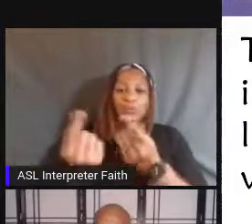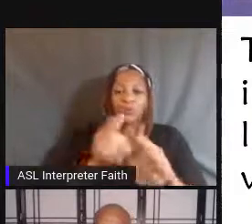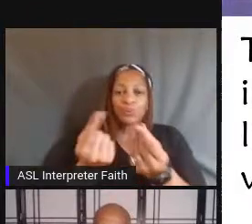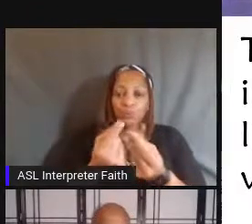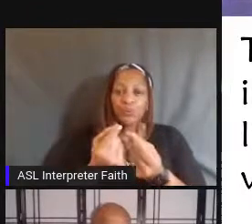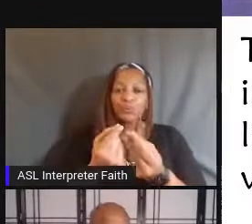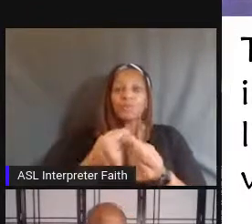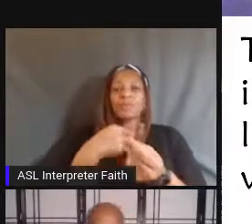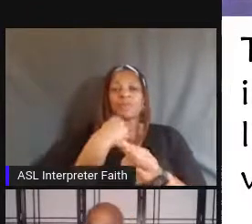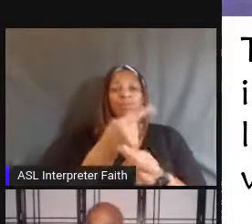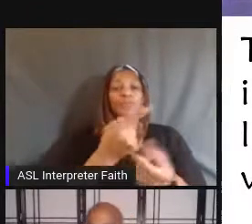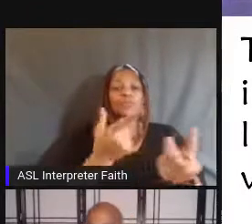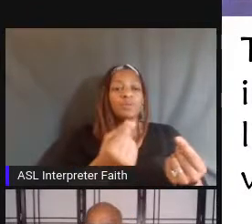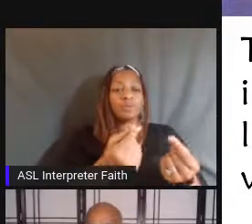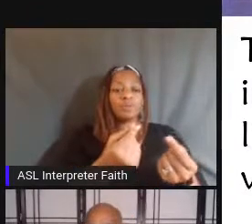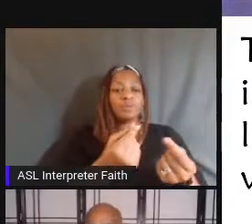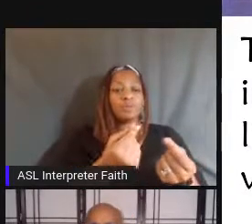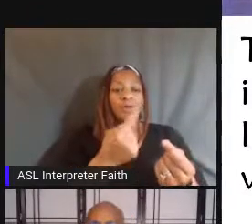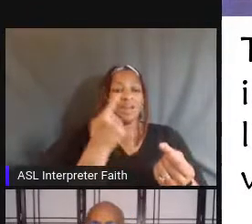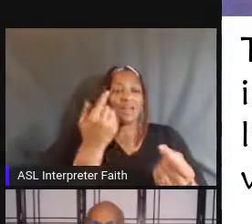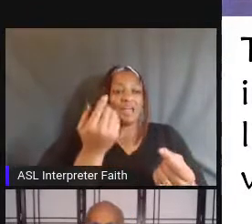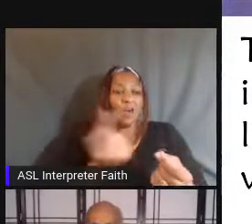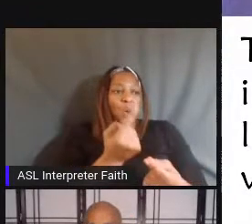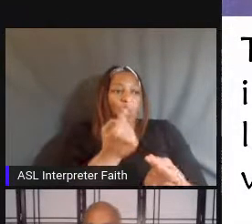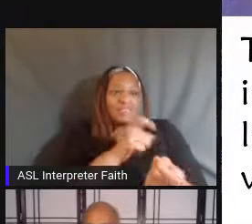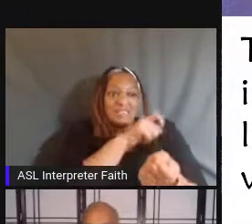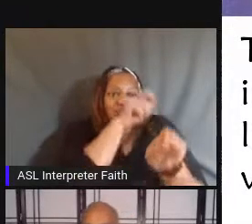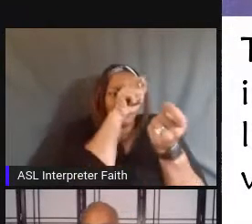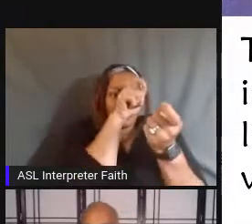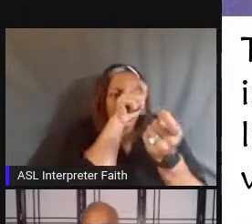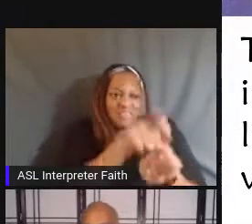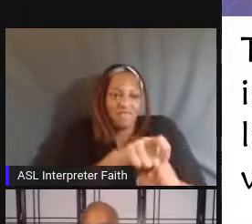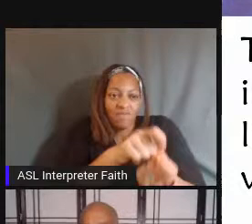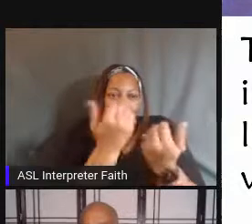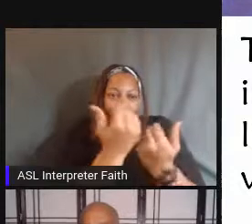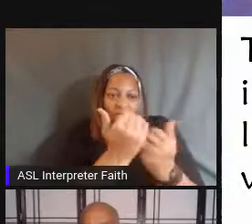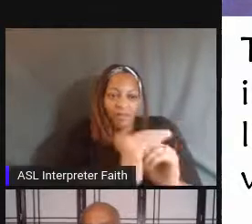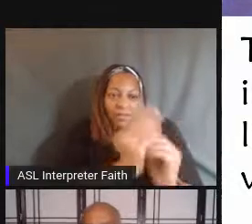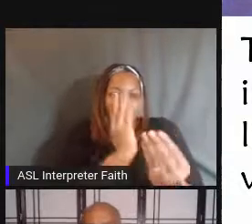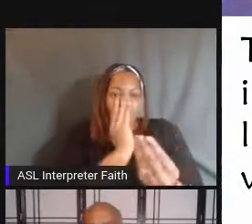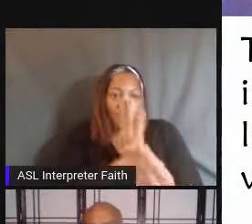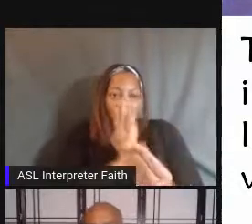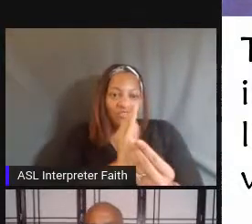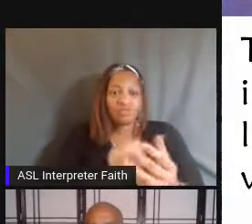only how to do whatever it is they are told to do.